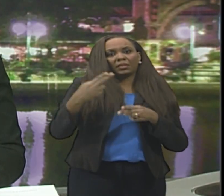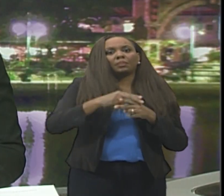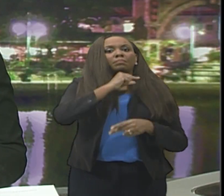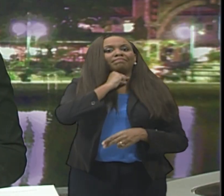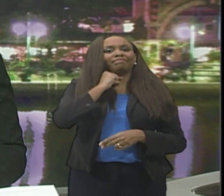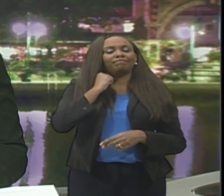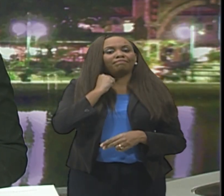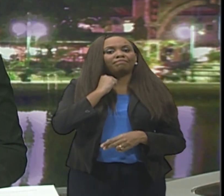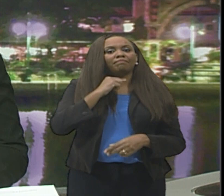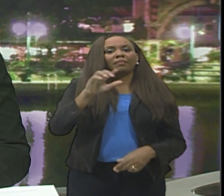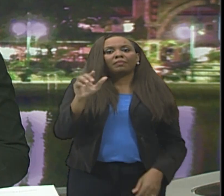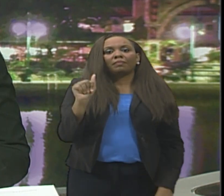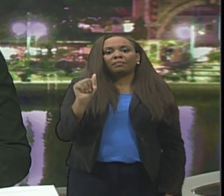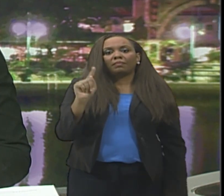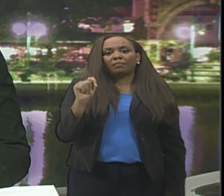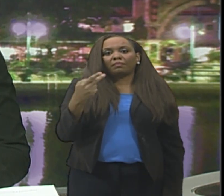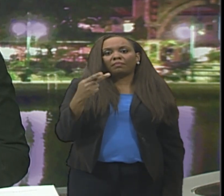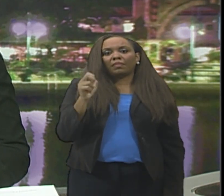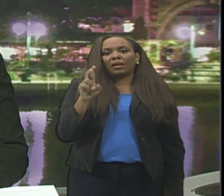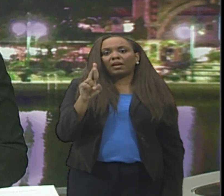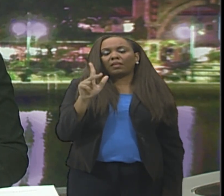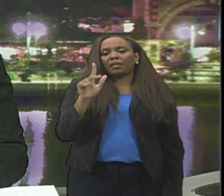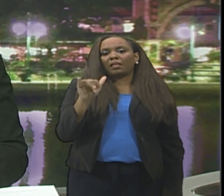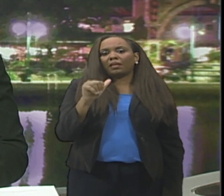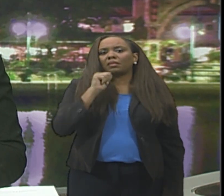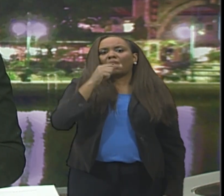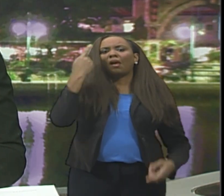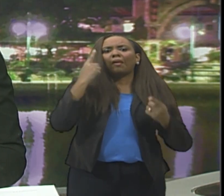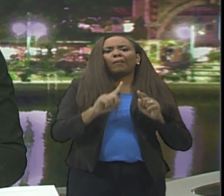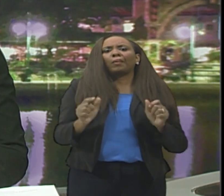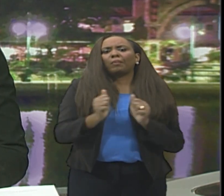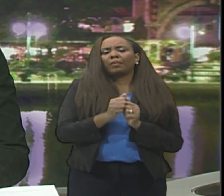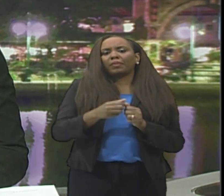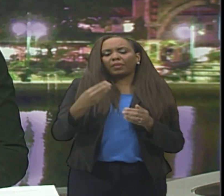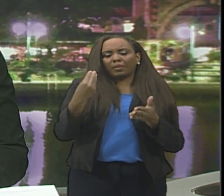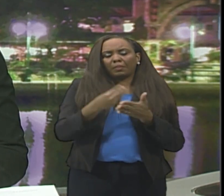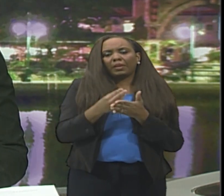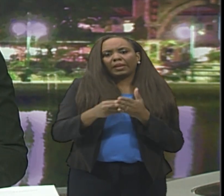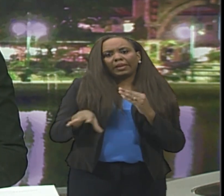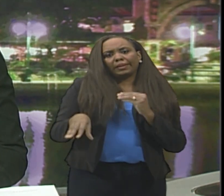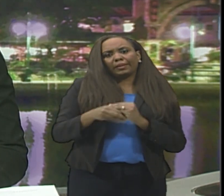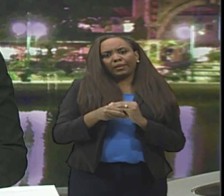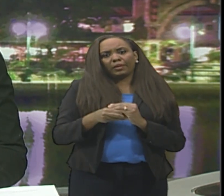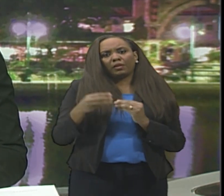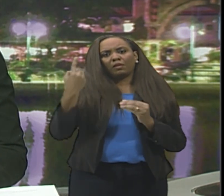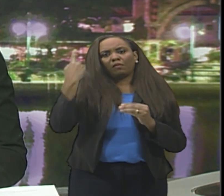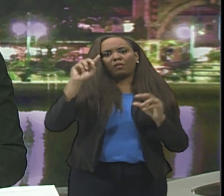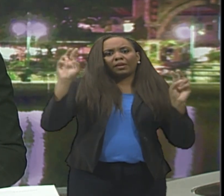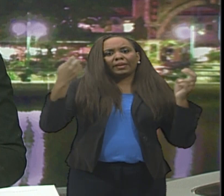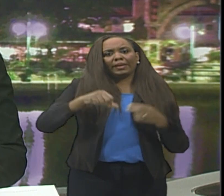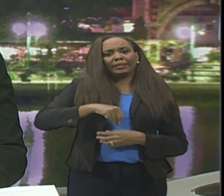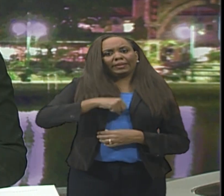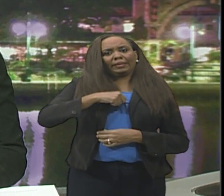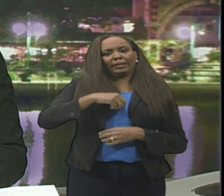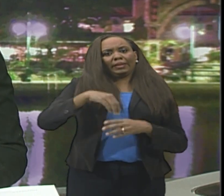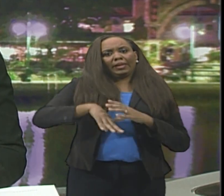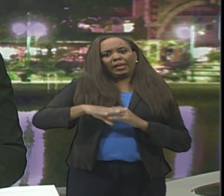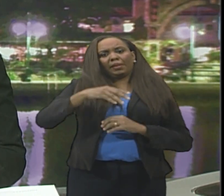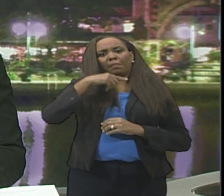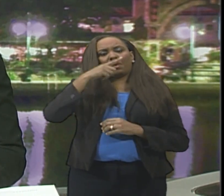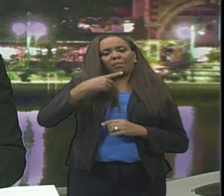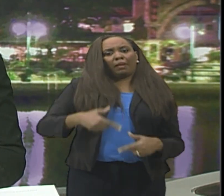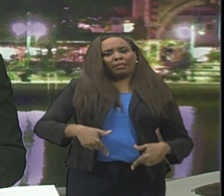Bishop Joseph Atherley, is taking issue with the fines attached with respect to the proposed integrity in public life legislation.